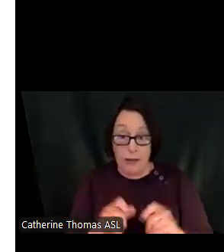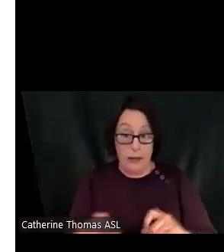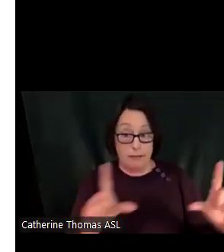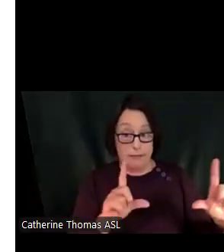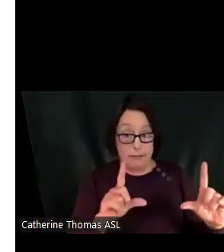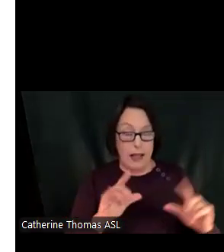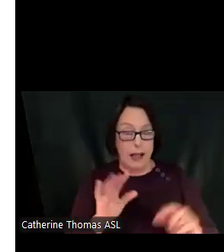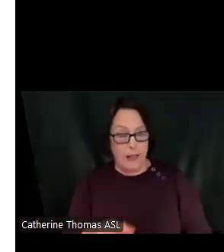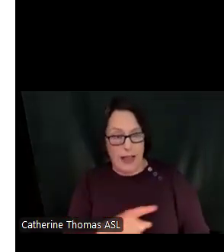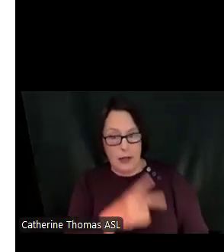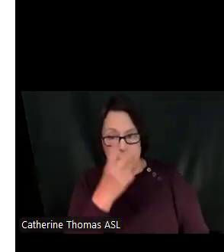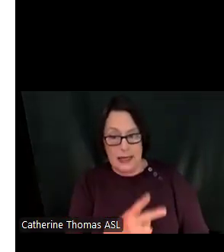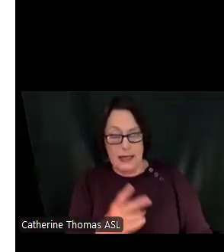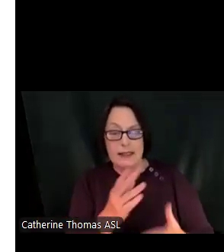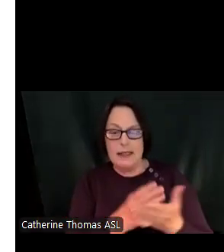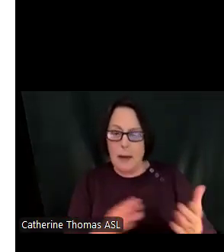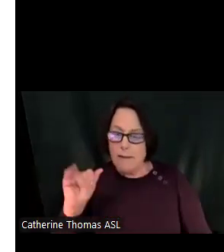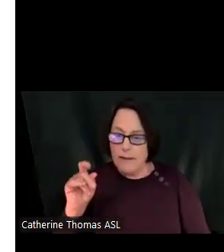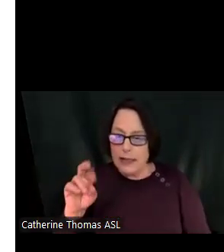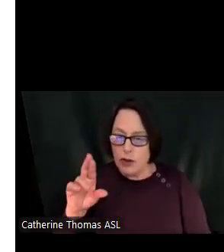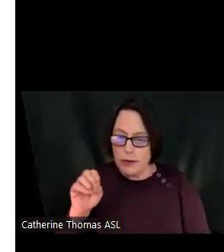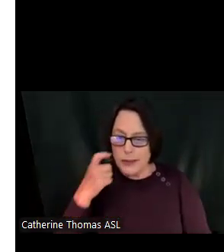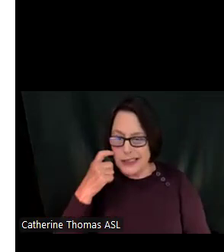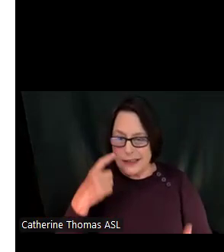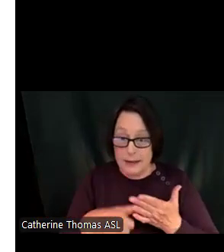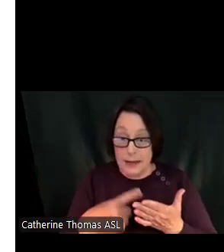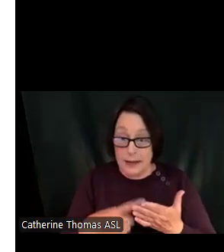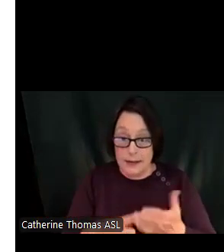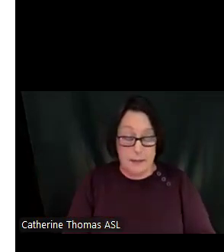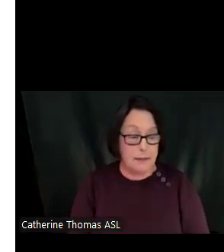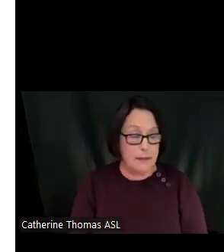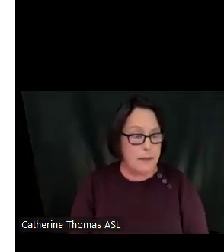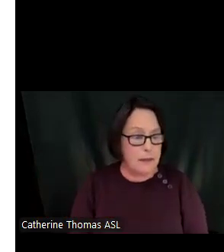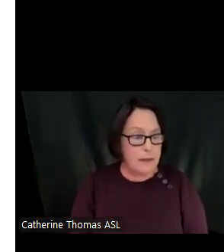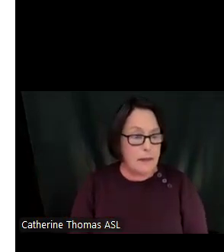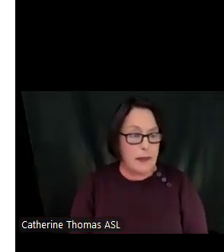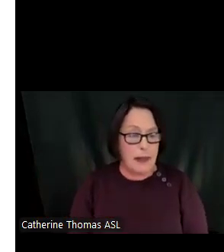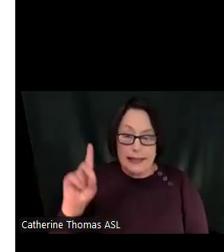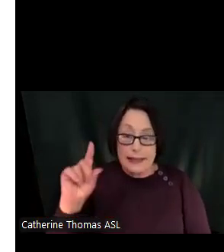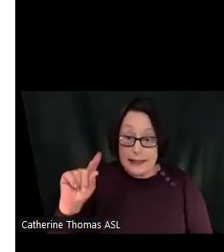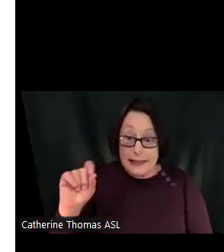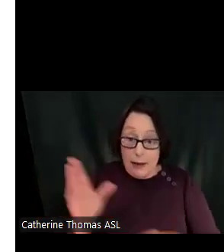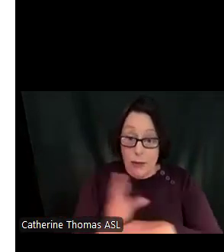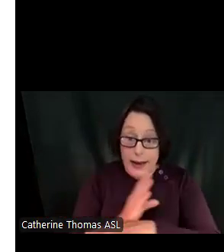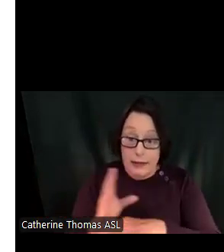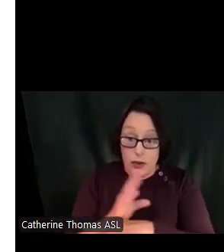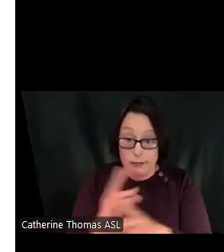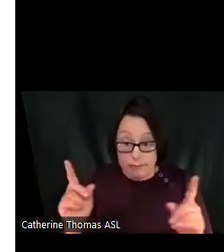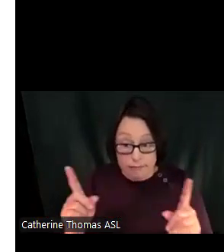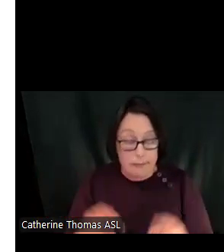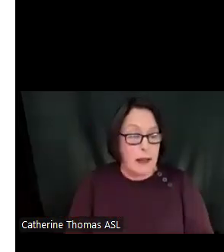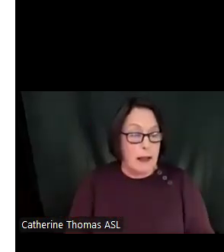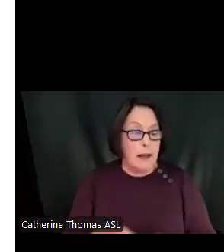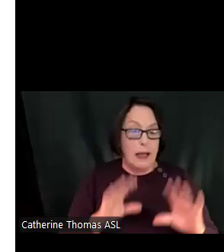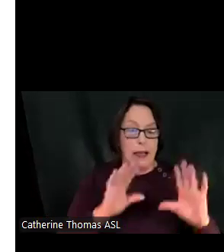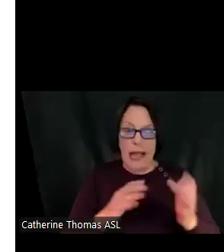Here's where you will find some of the features we discussed in the previous slides. Date range filter, category and